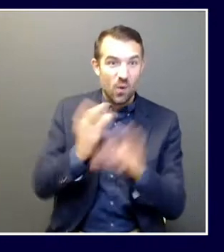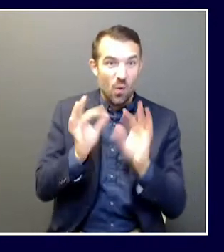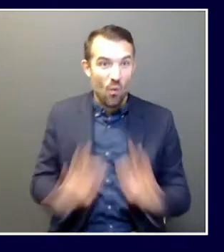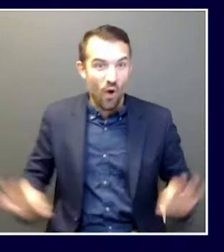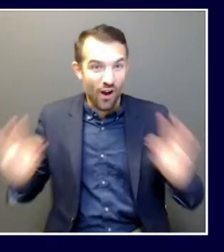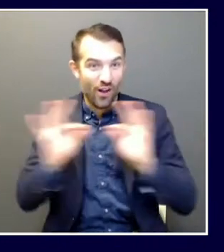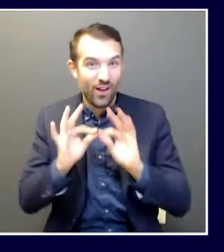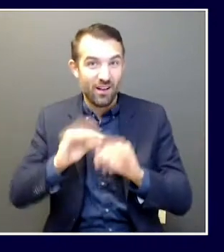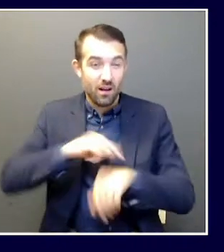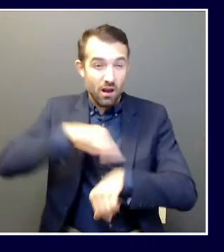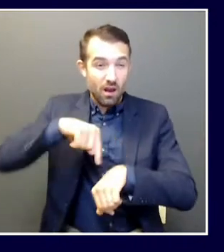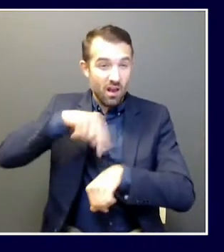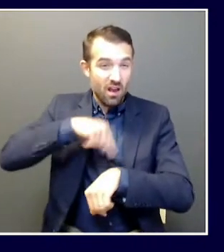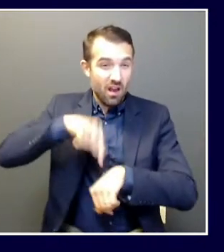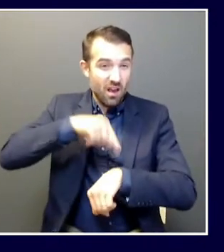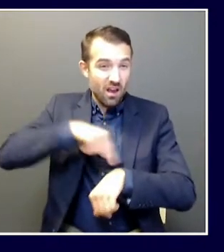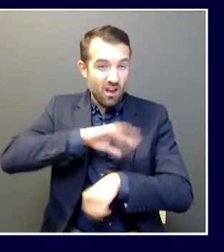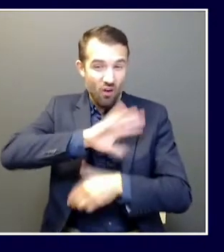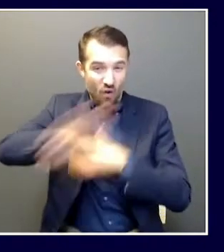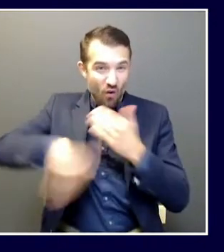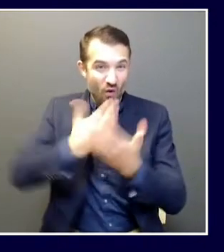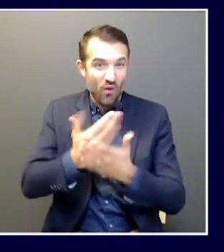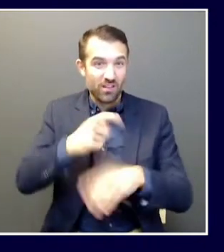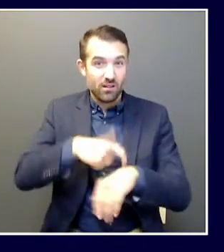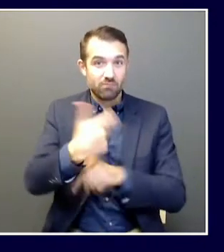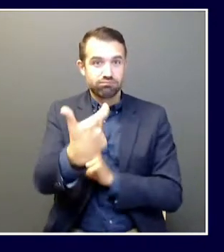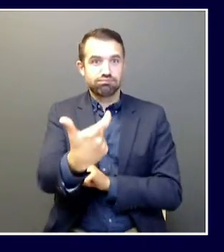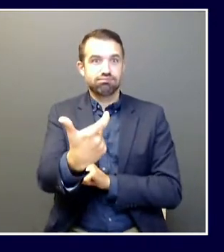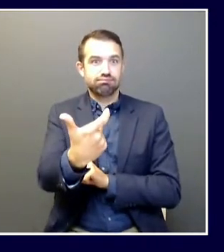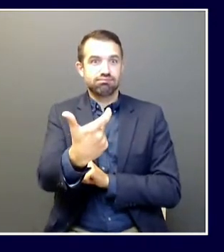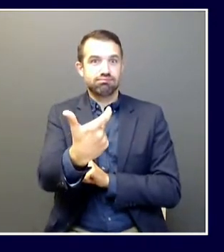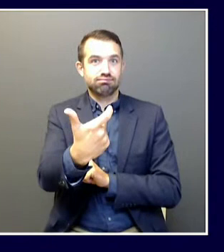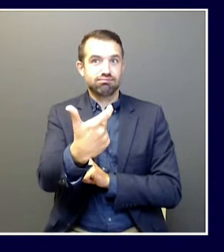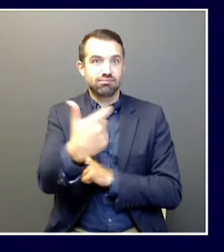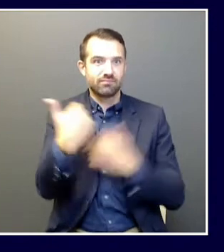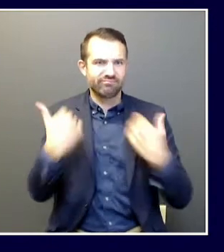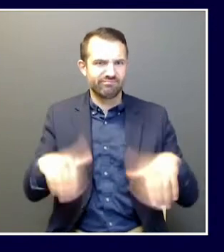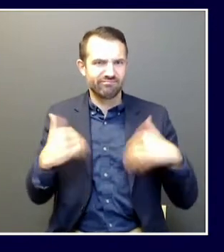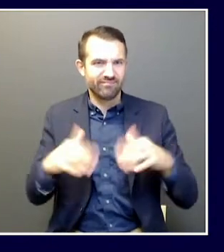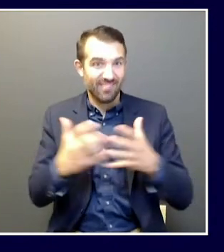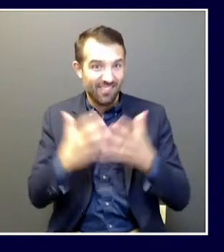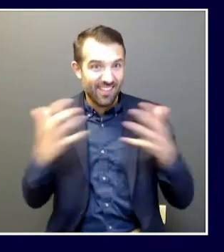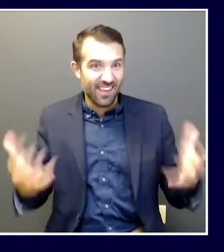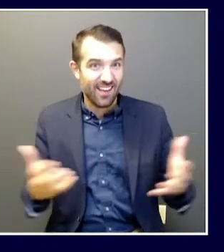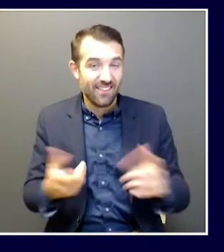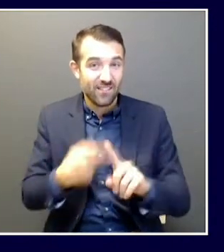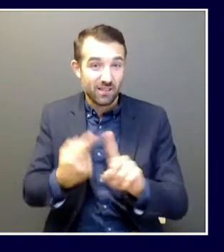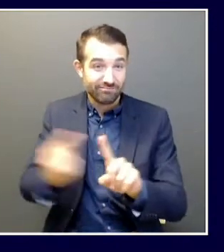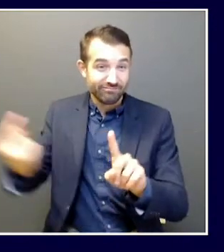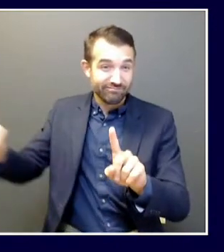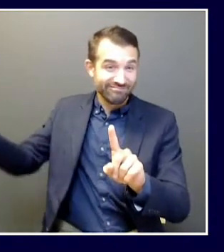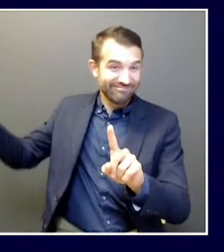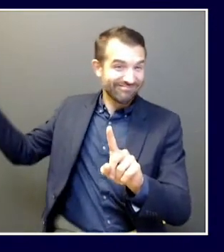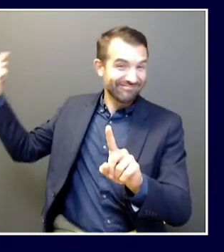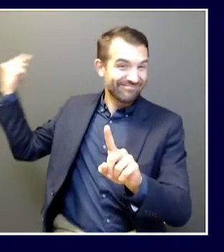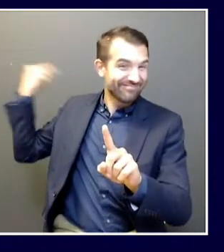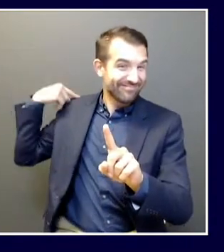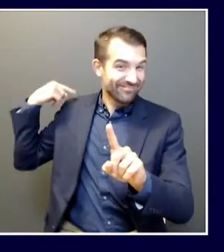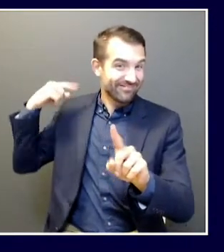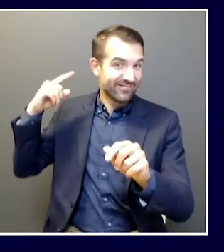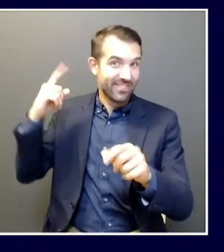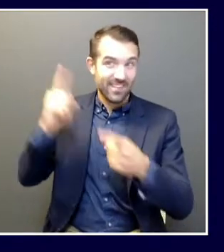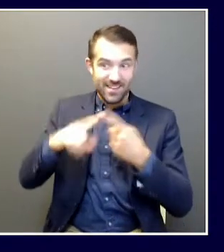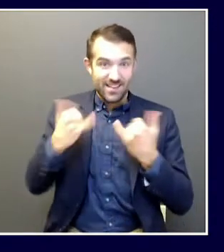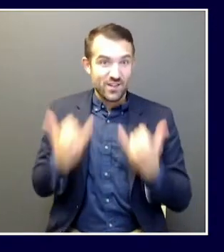There have been a number of other folks who have been with us since those first days throughout all 200 briefings now. For